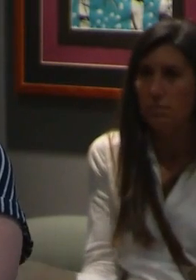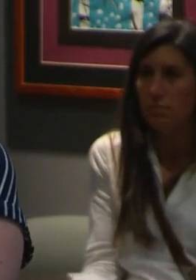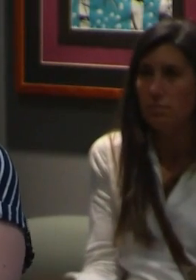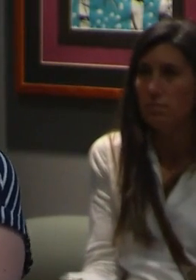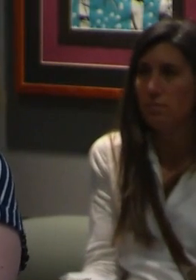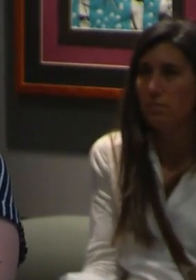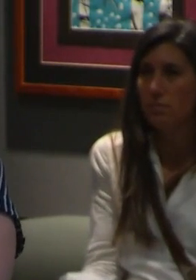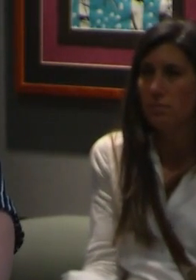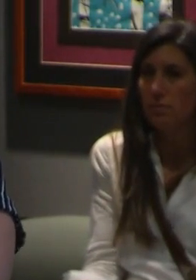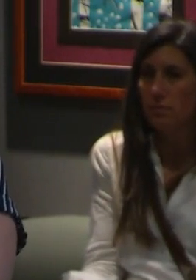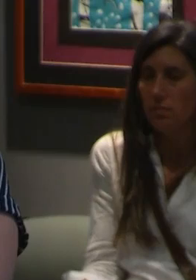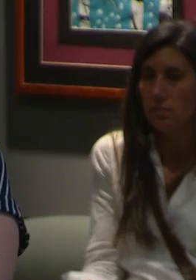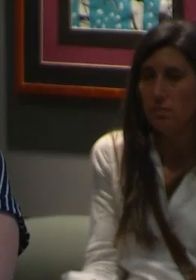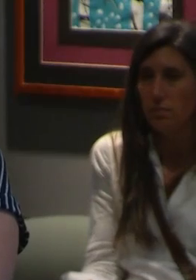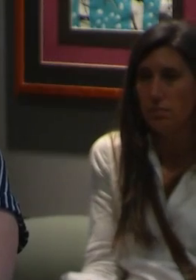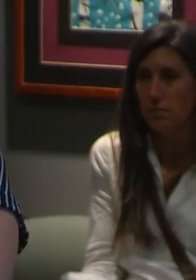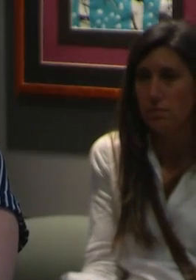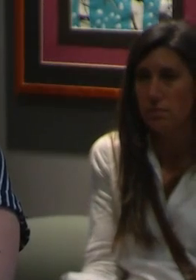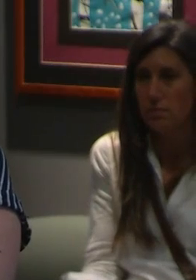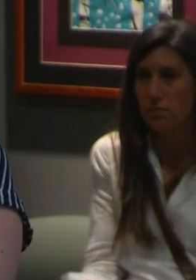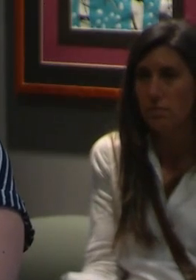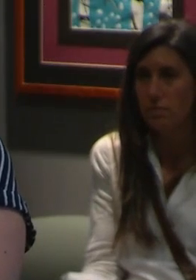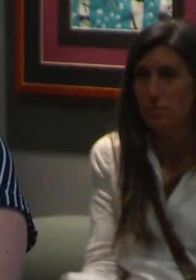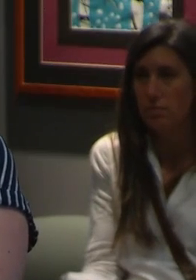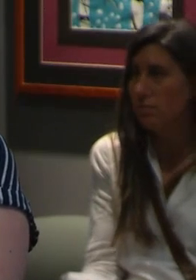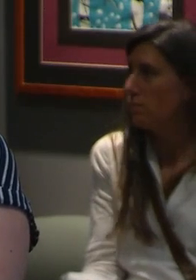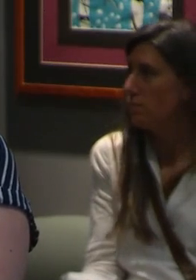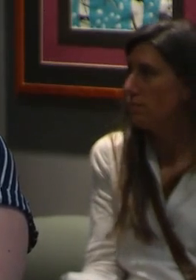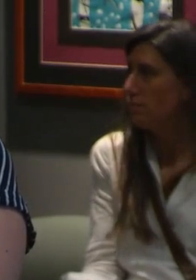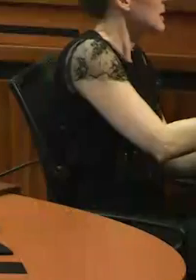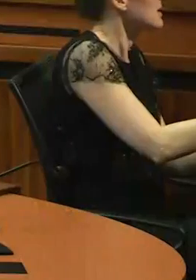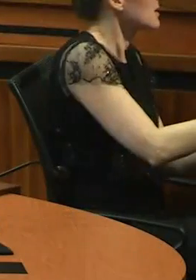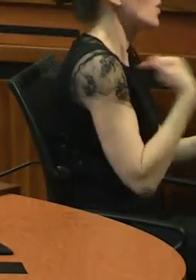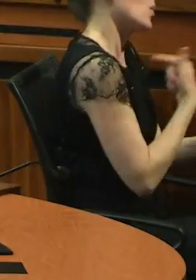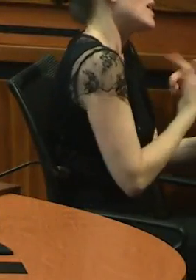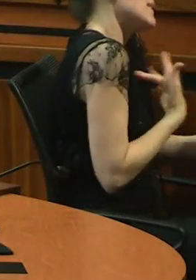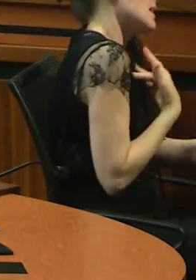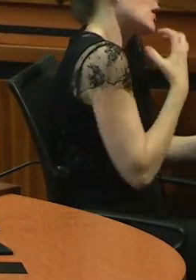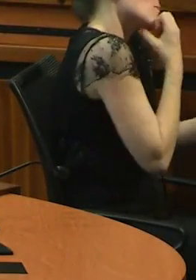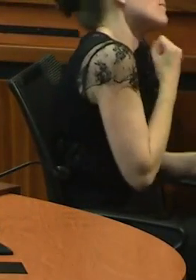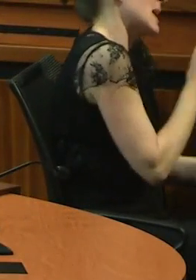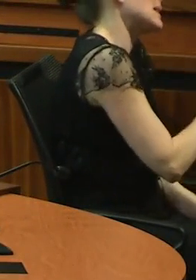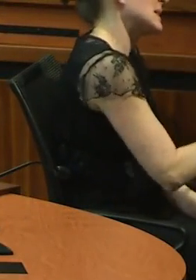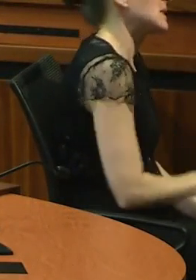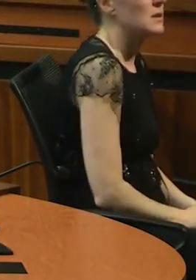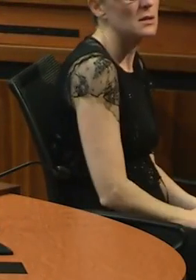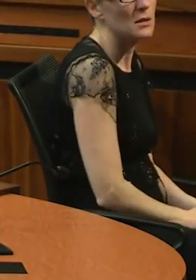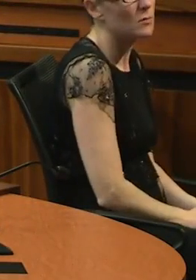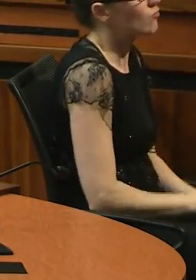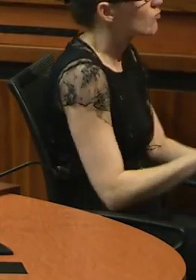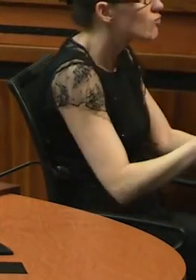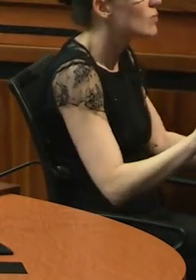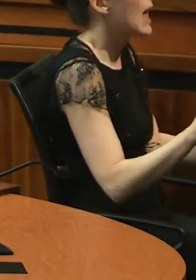implemented in a lot of places that we all feel really close to. I think in a general sense, to answer your question, I mean, anything that can be done to reduce runoff